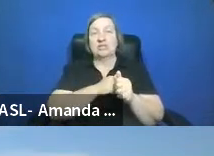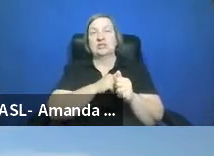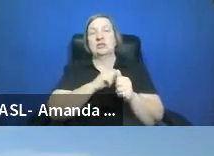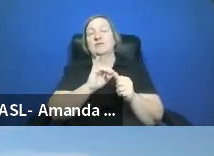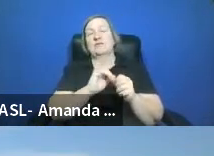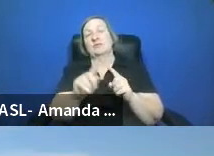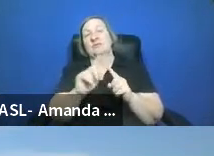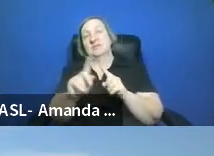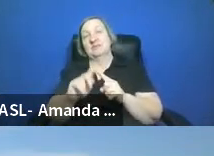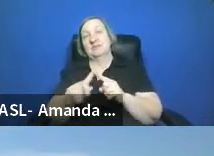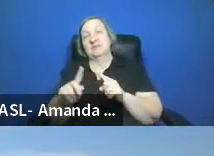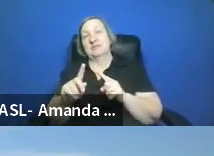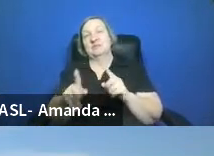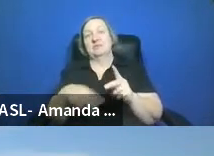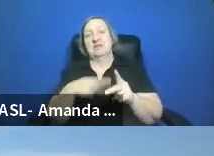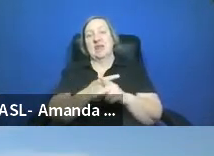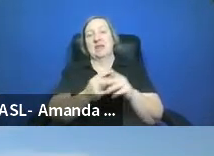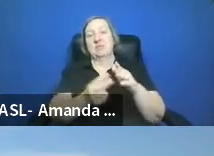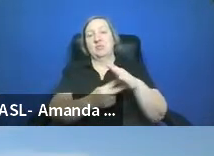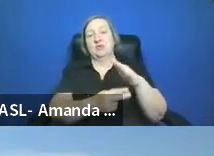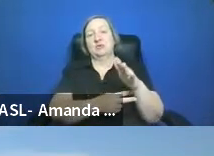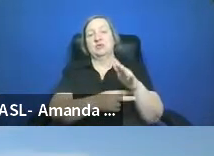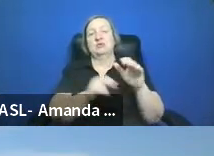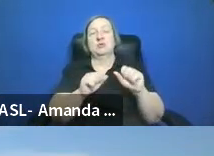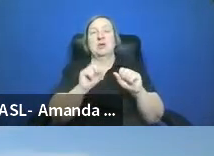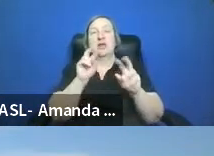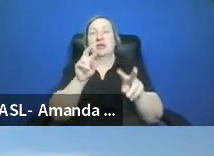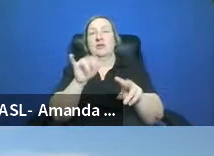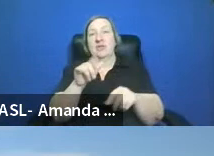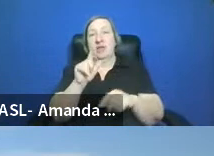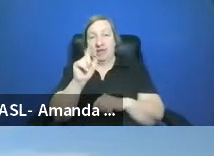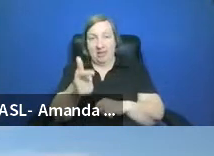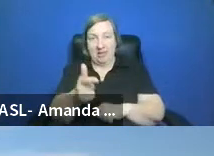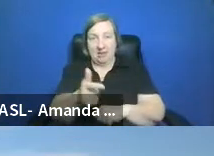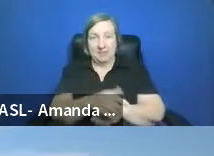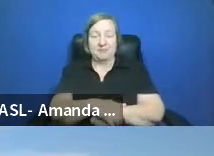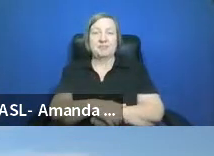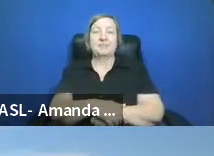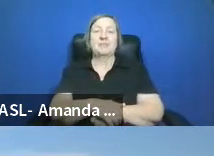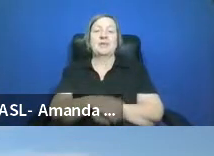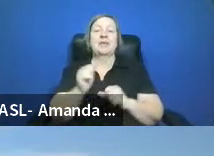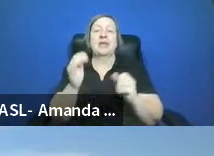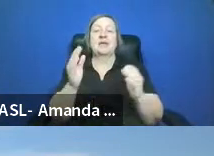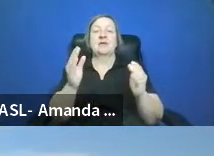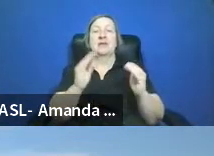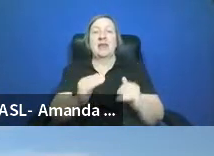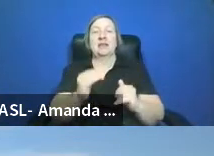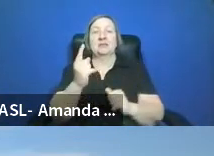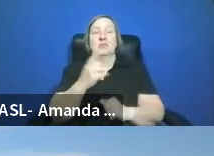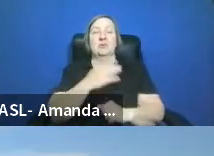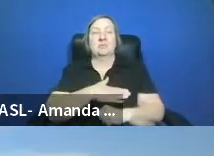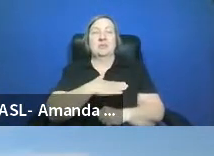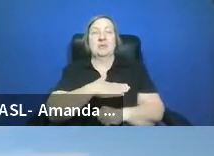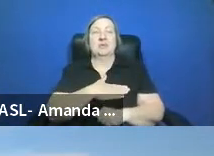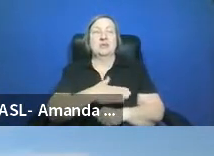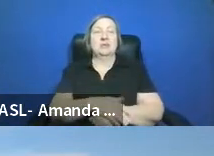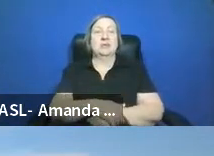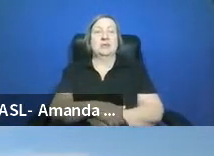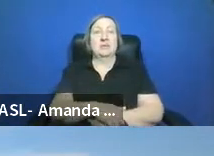different configurations. So feel free to take a look at those later. So if we can move to the next one in line, please, Brent.